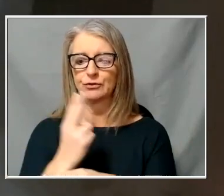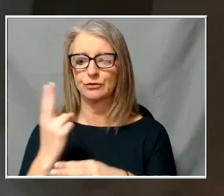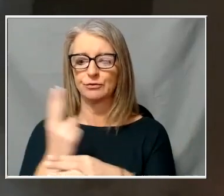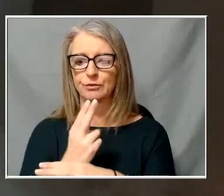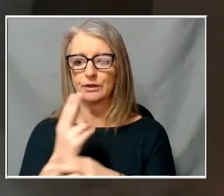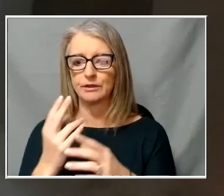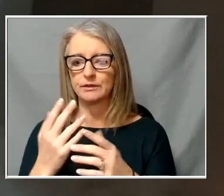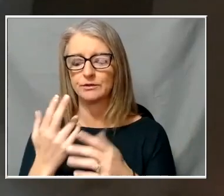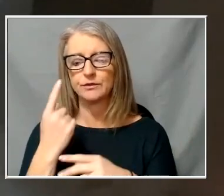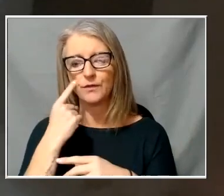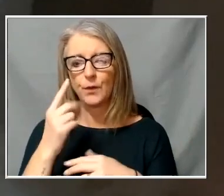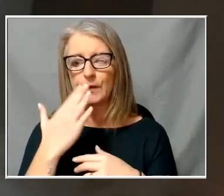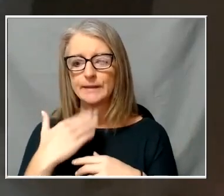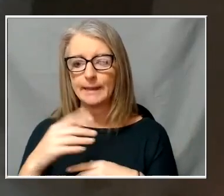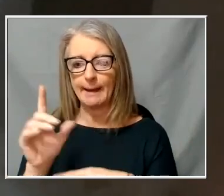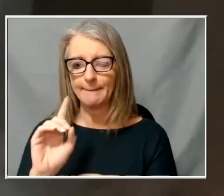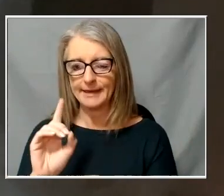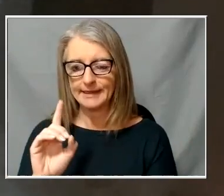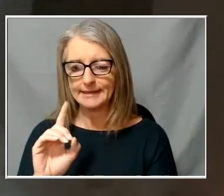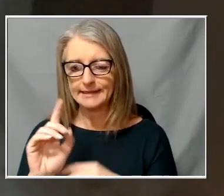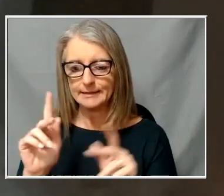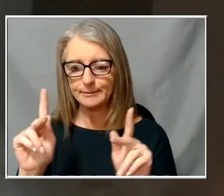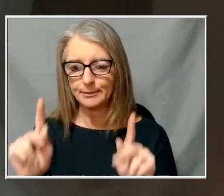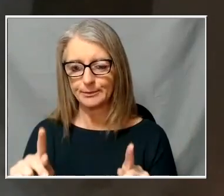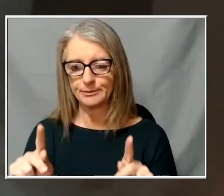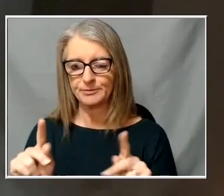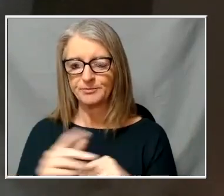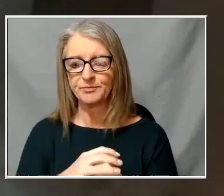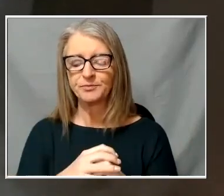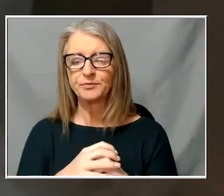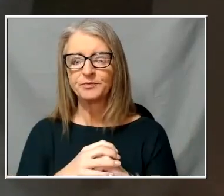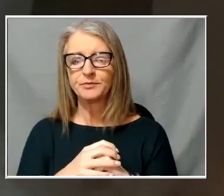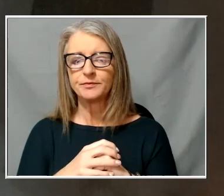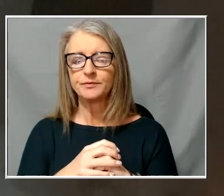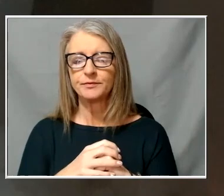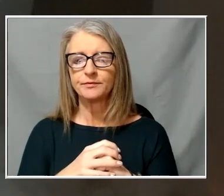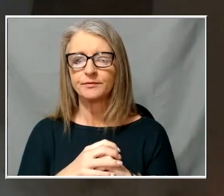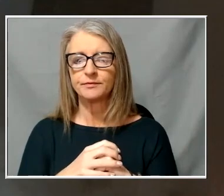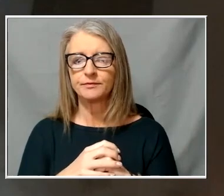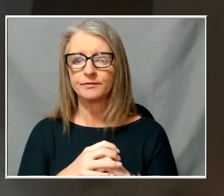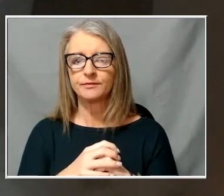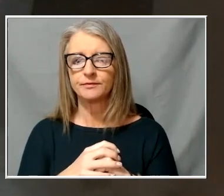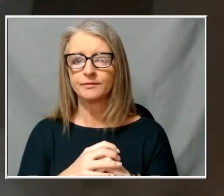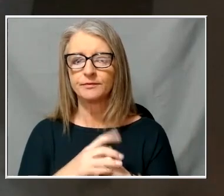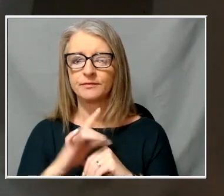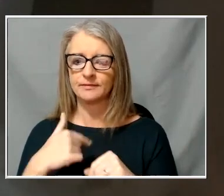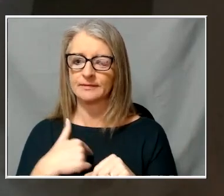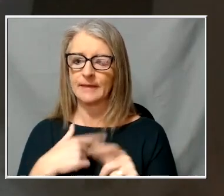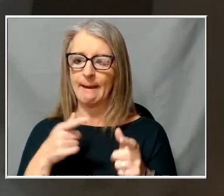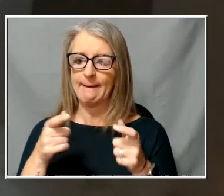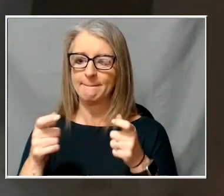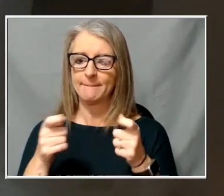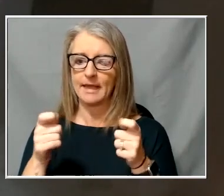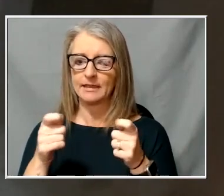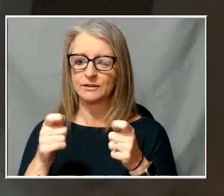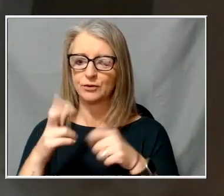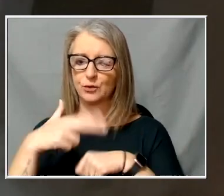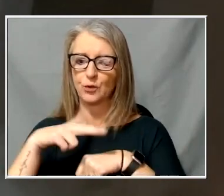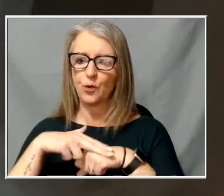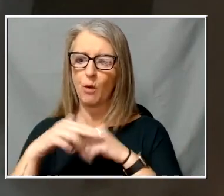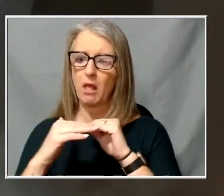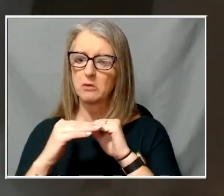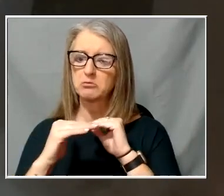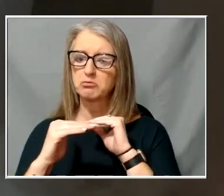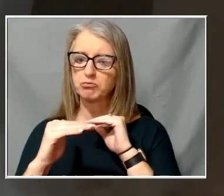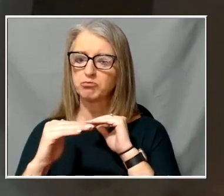a diabetic on. So that was, I managed to normalize quite a